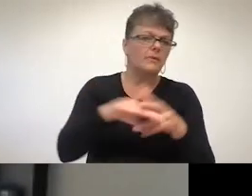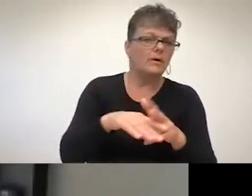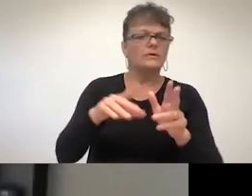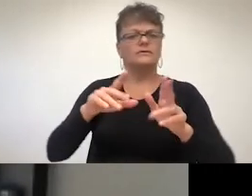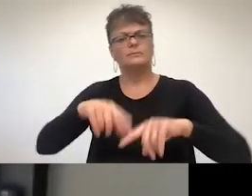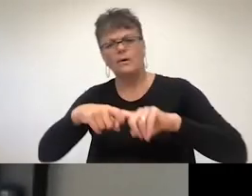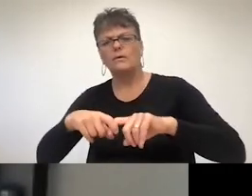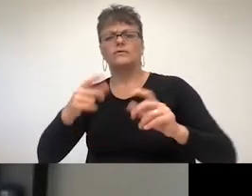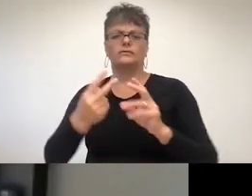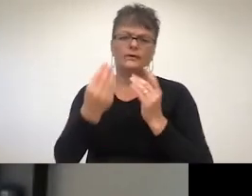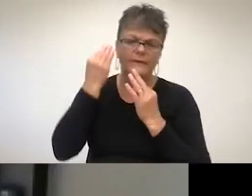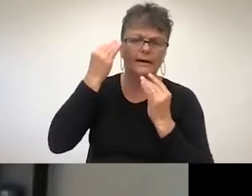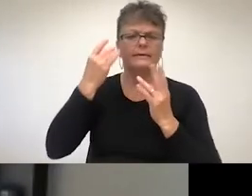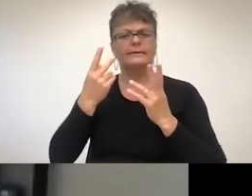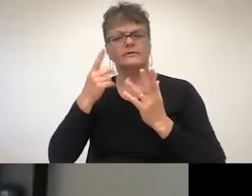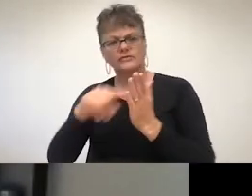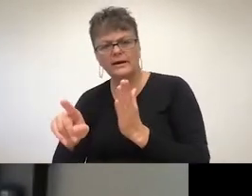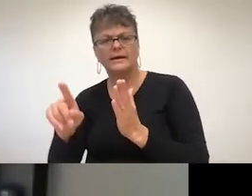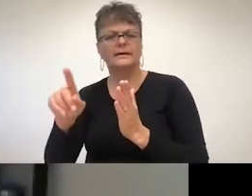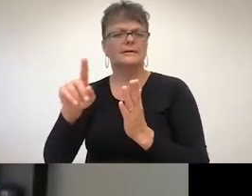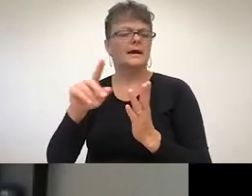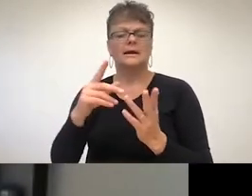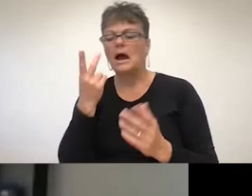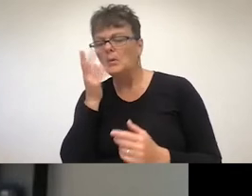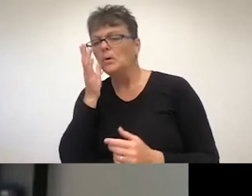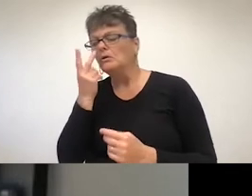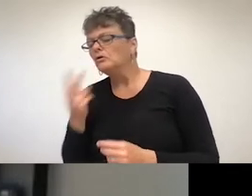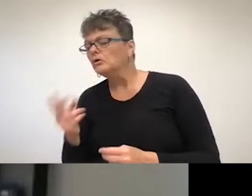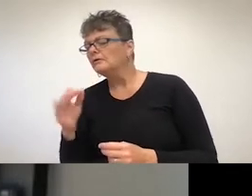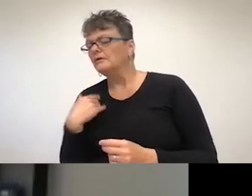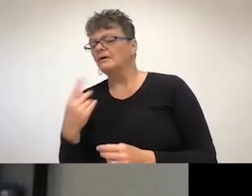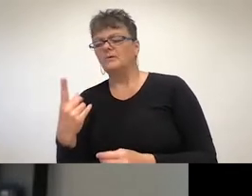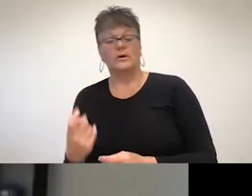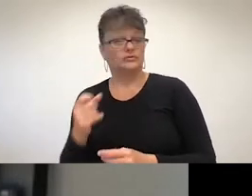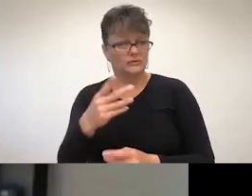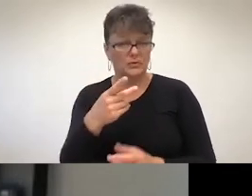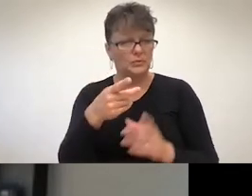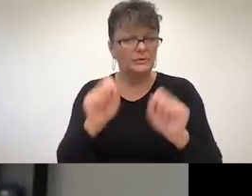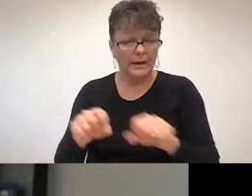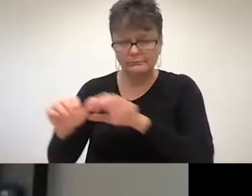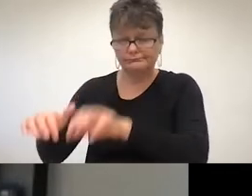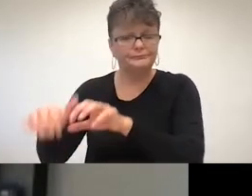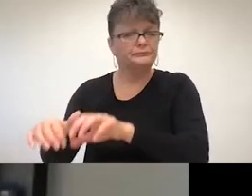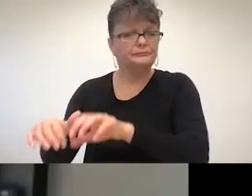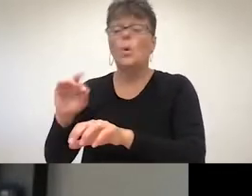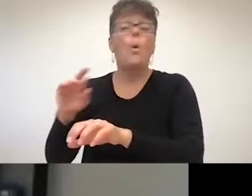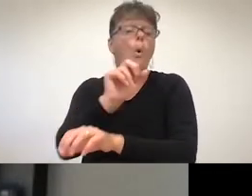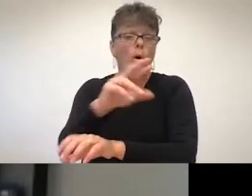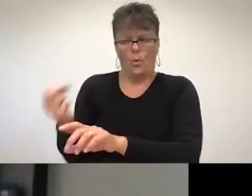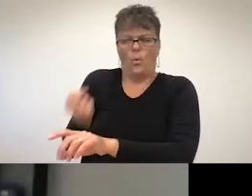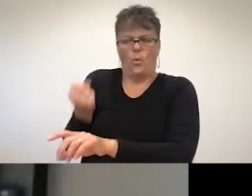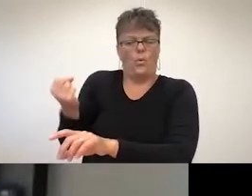in, those kinds of things. And so you're welcome to put any questions into the chat box when you have them, or to save them for those designated